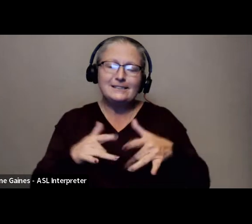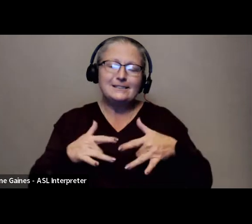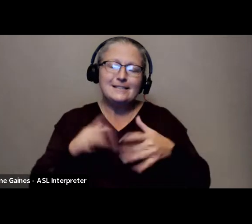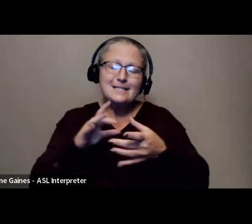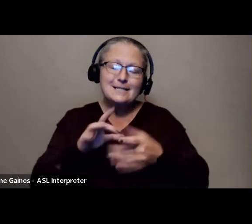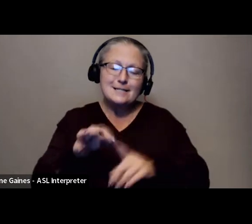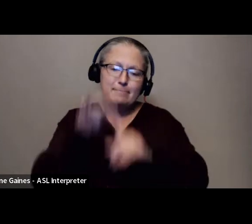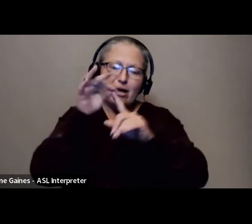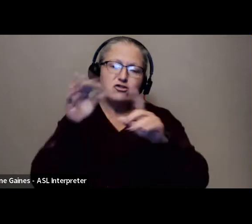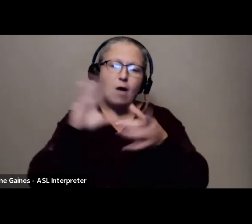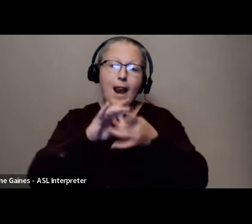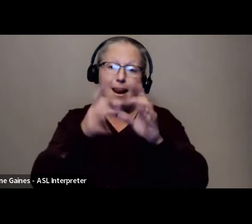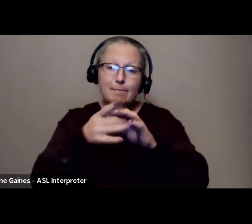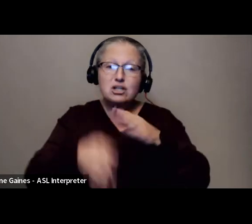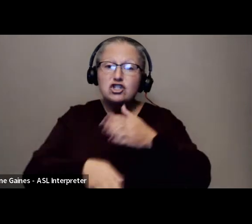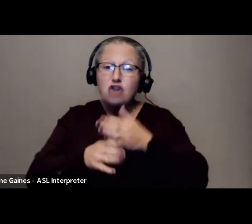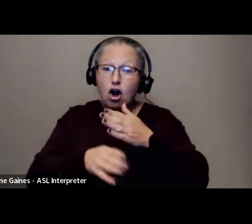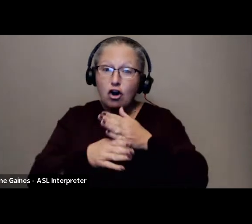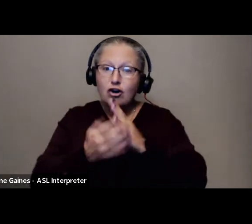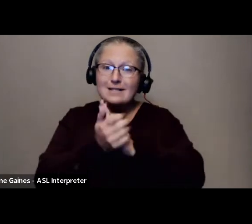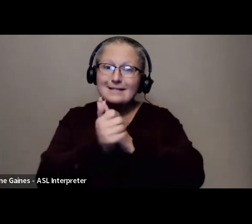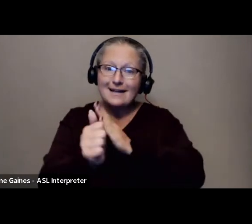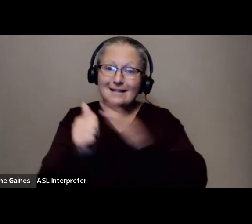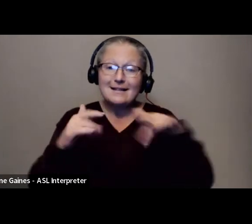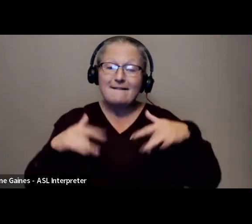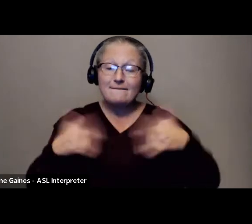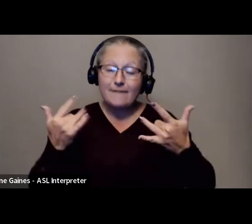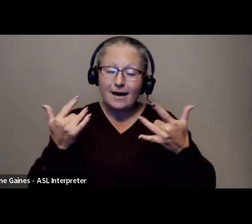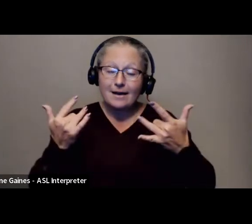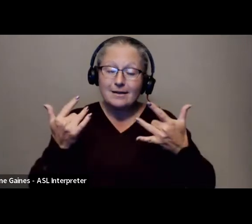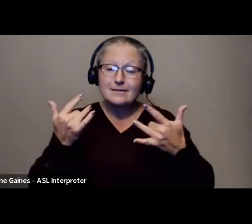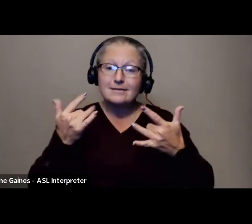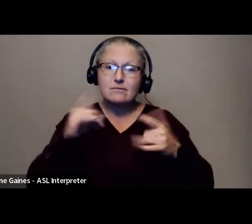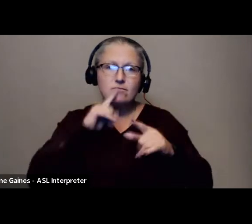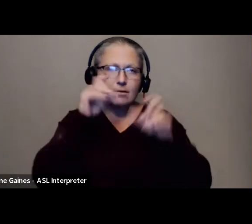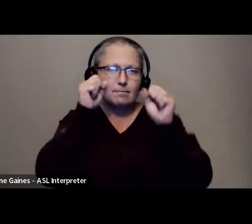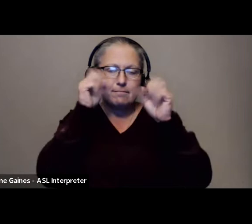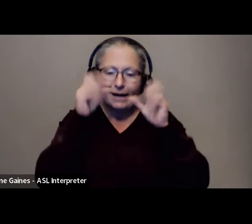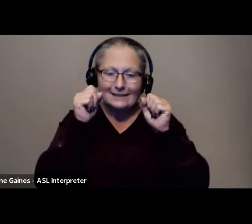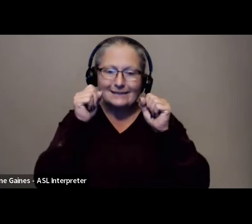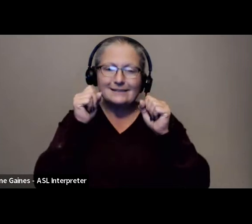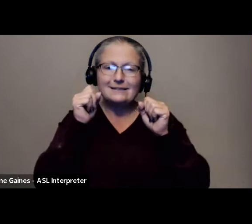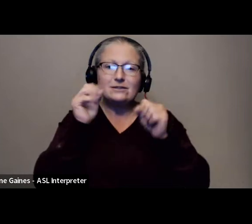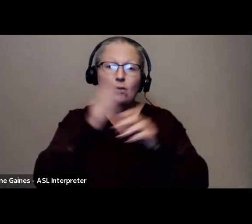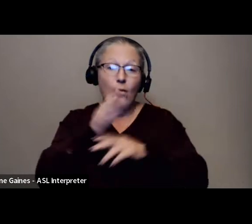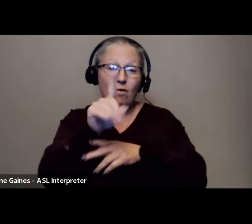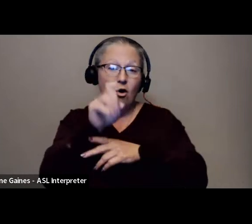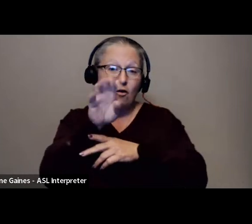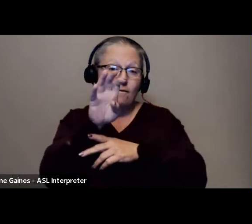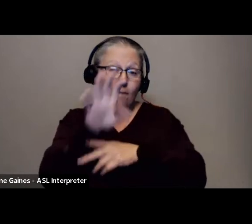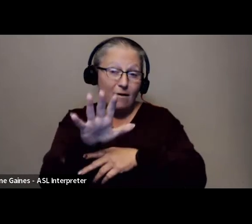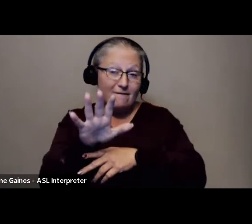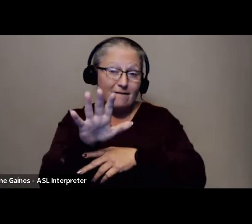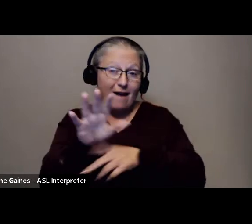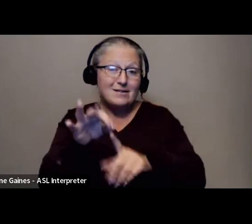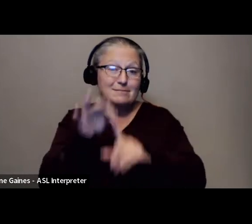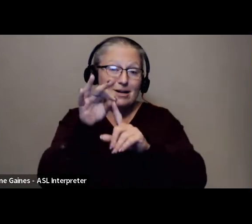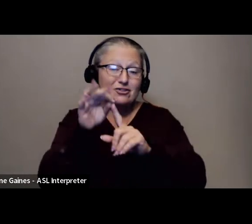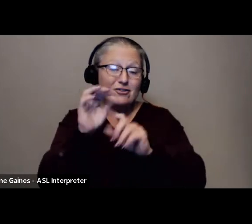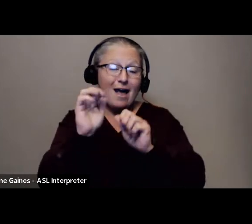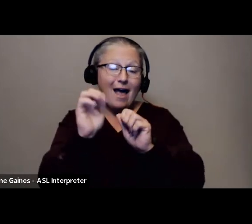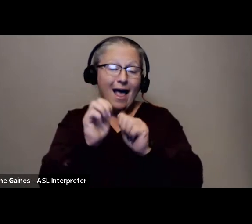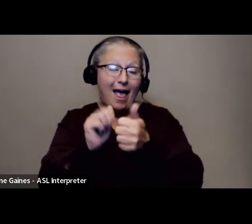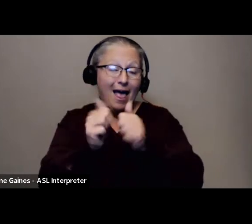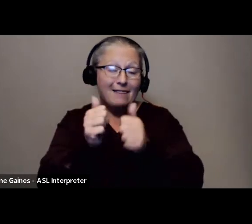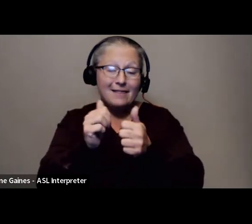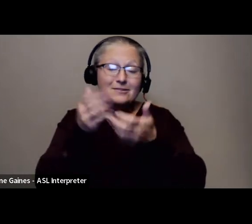Olympics soccer skills event, which was amazing. Over 145 special athletes were